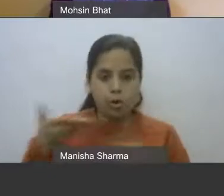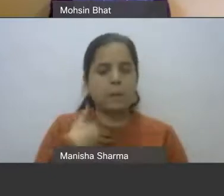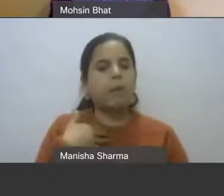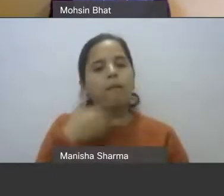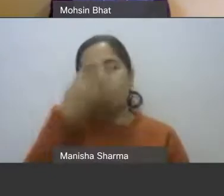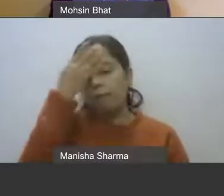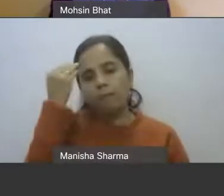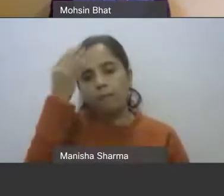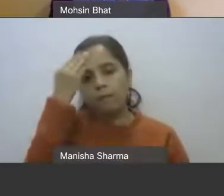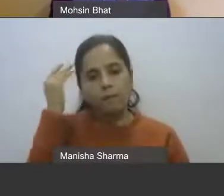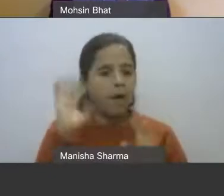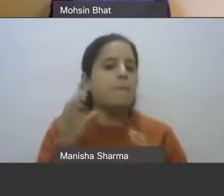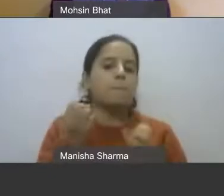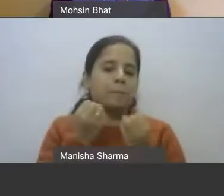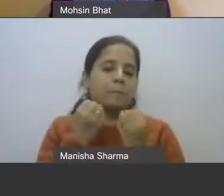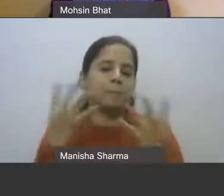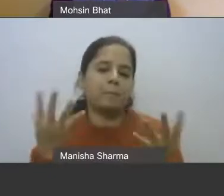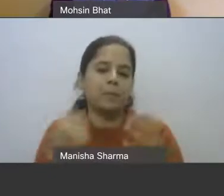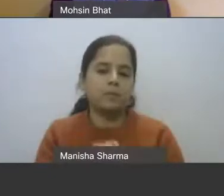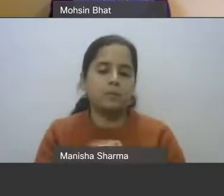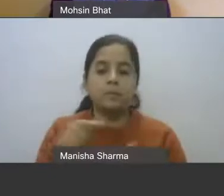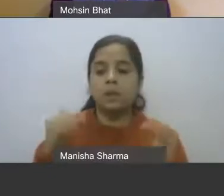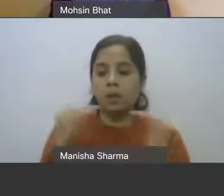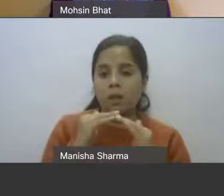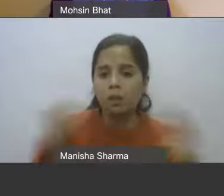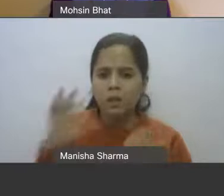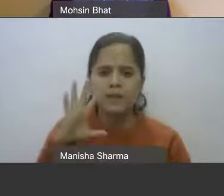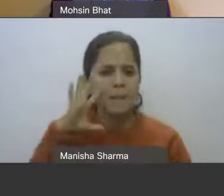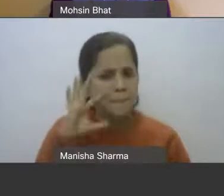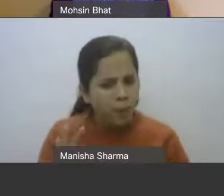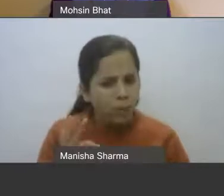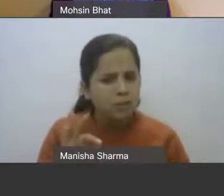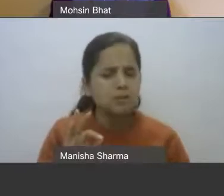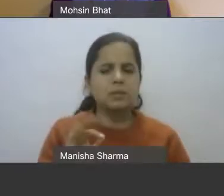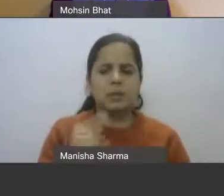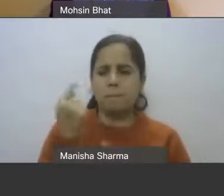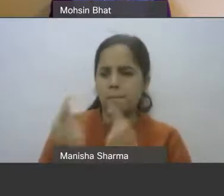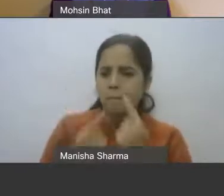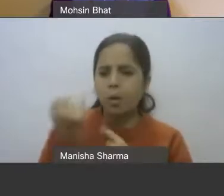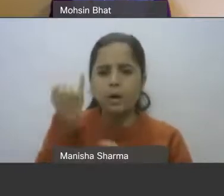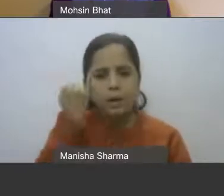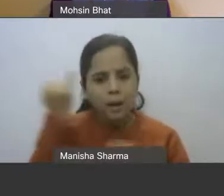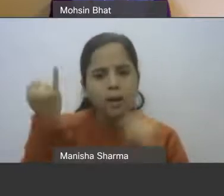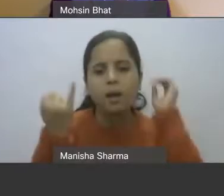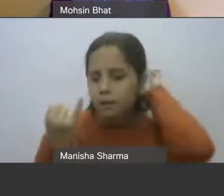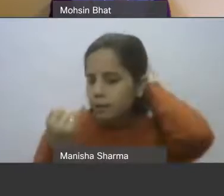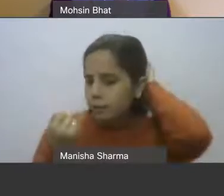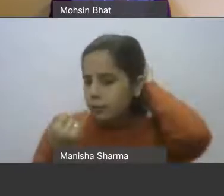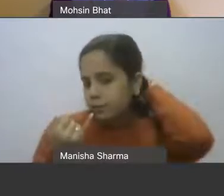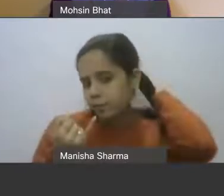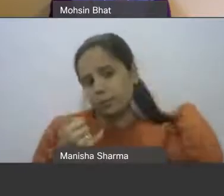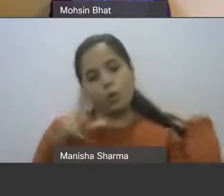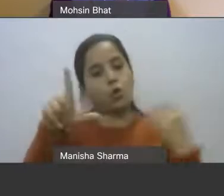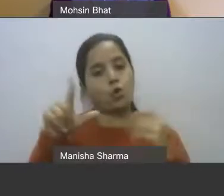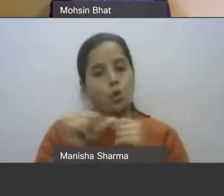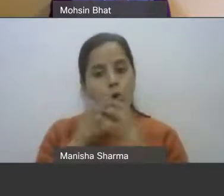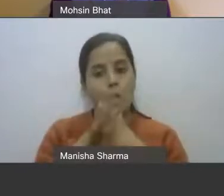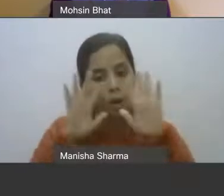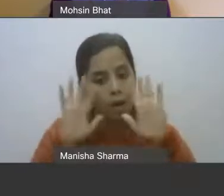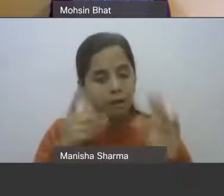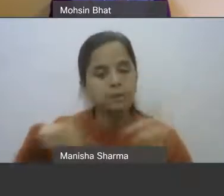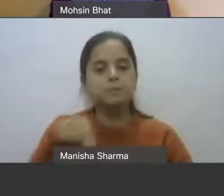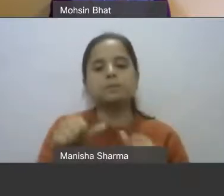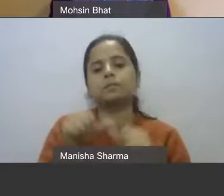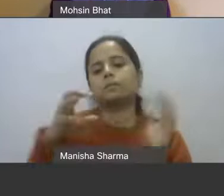forget is that equality is also an important political ideal. It is, of course, found in law, in the Constitution, under